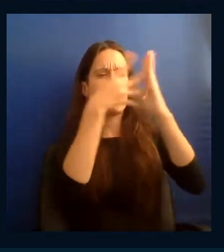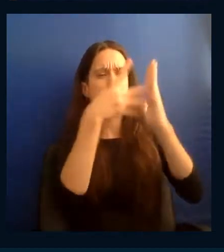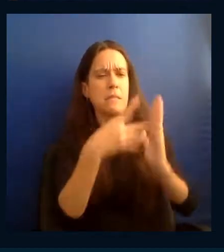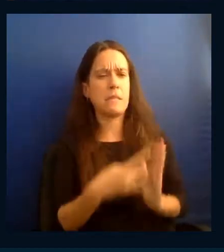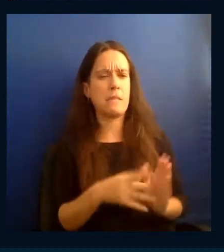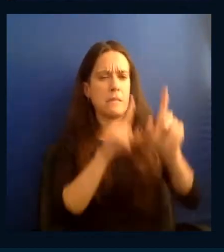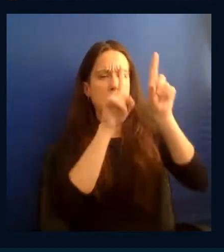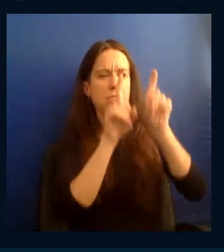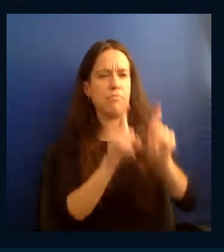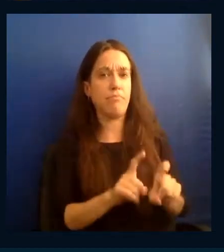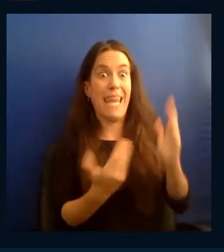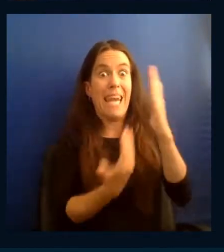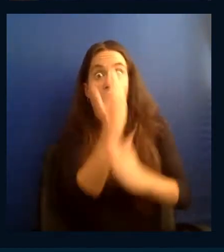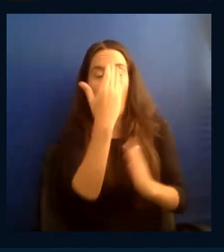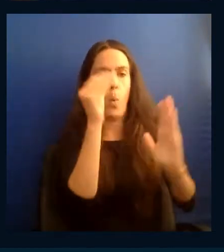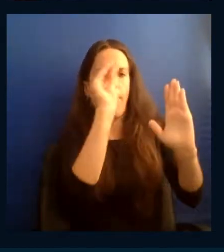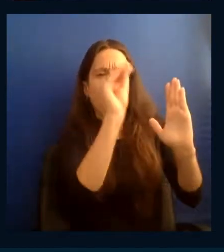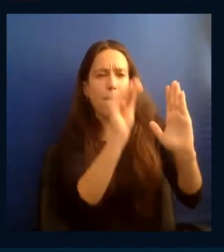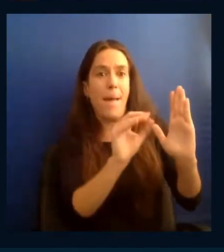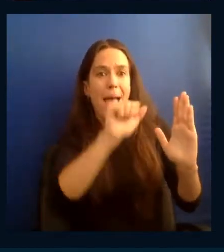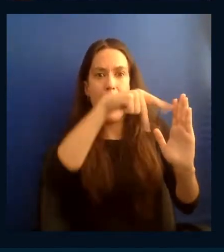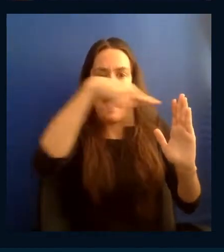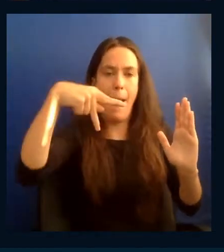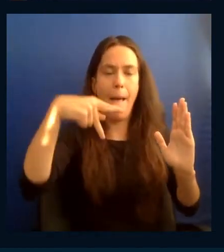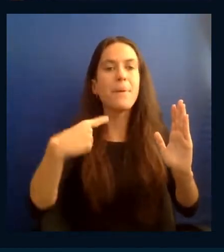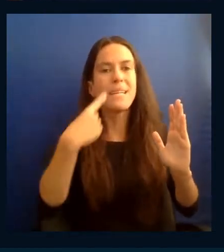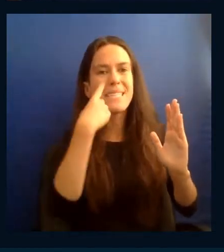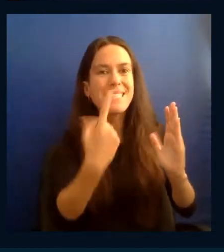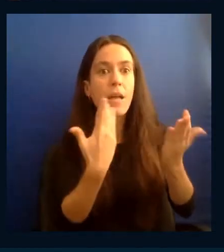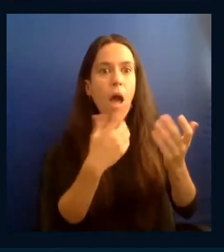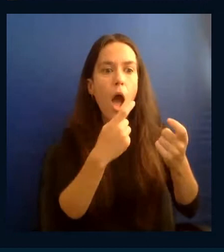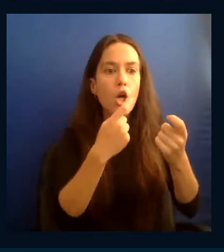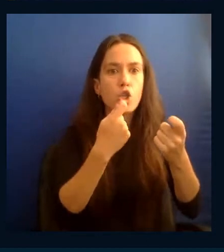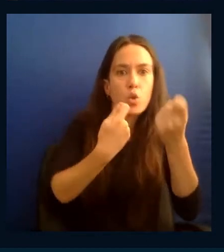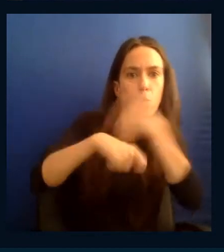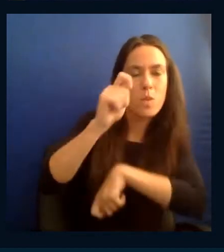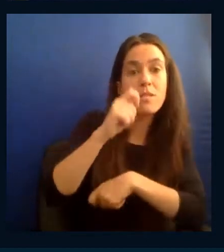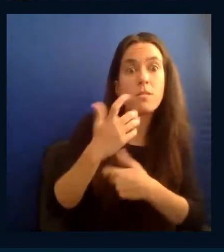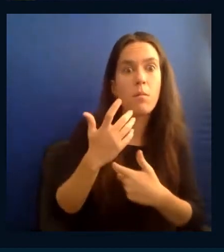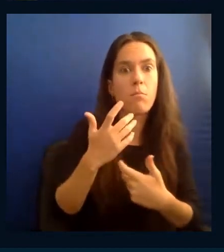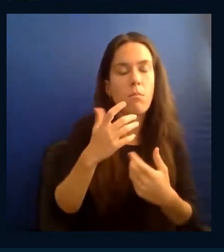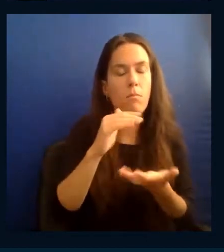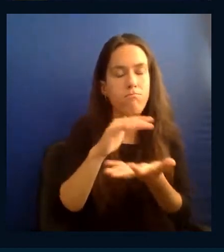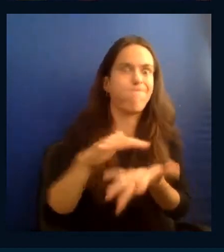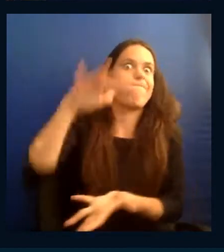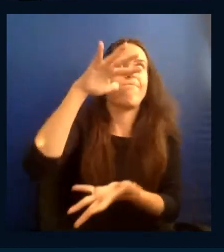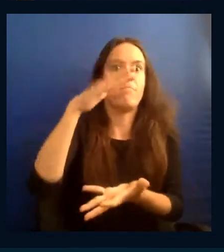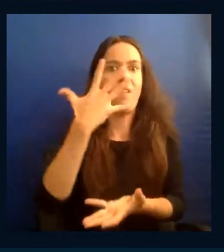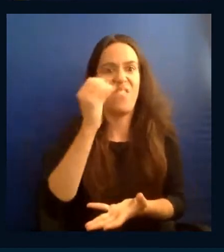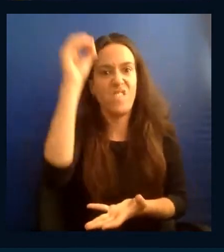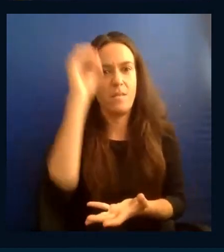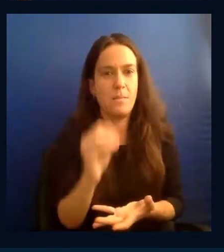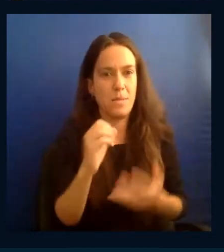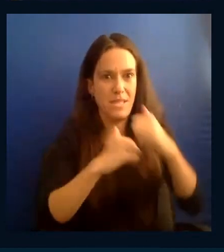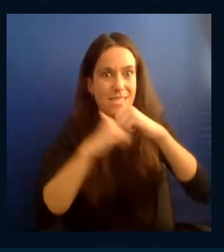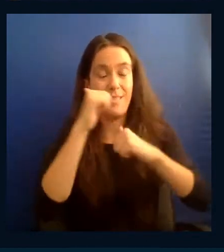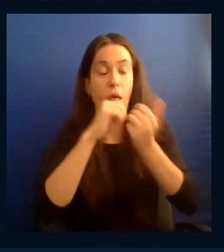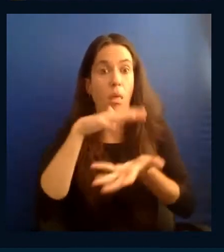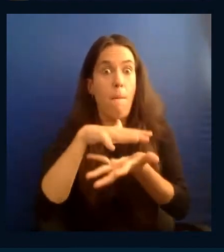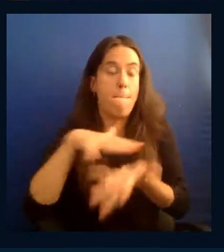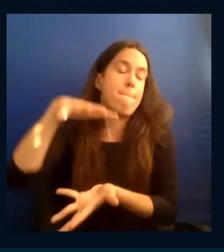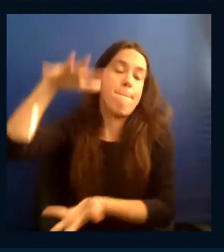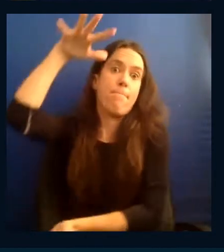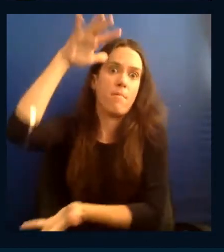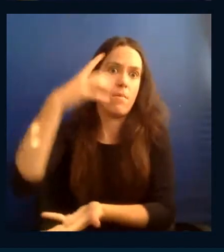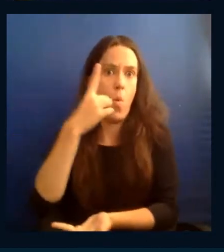deployed feature, that newly deployed application, and then you can switch it on to maybe 50% of the infrastructure, and then you can flip it on to 100. So you kind of send in a